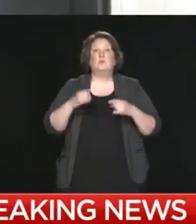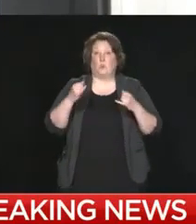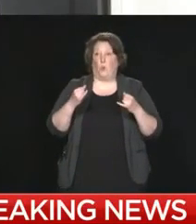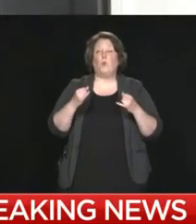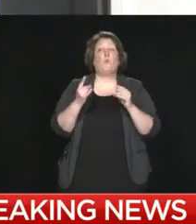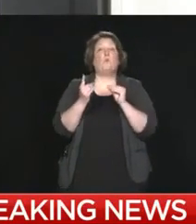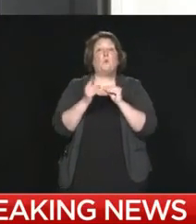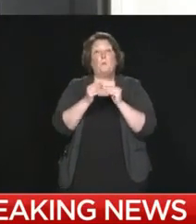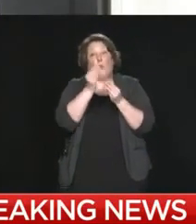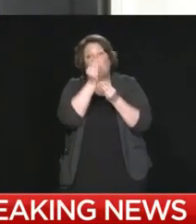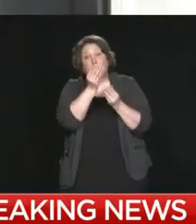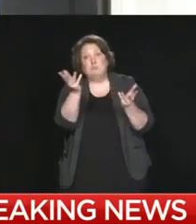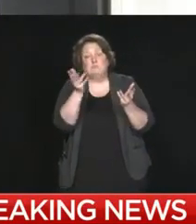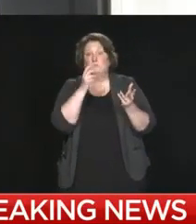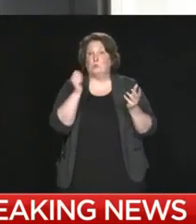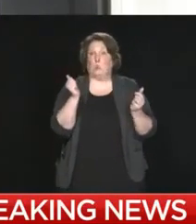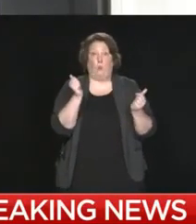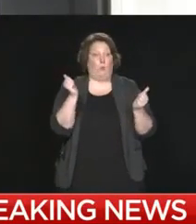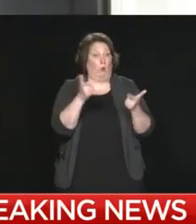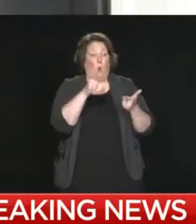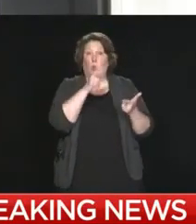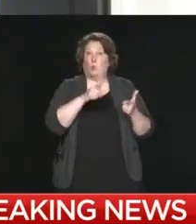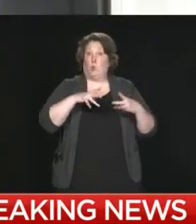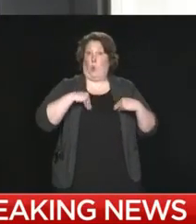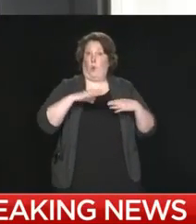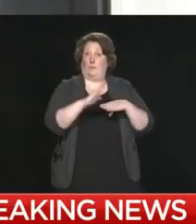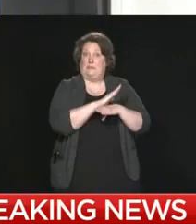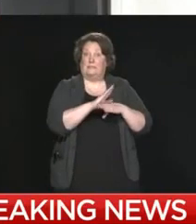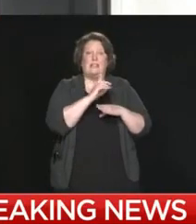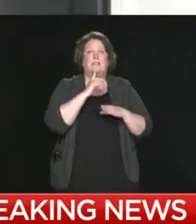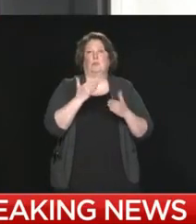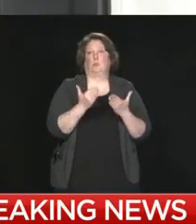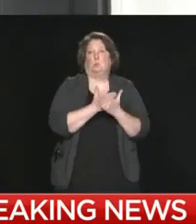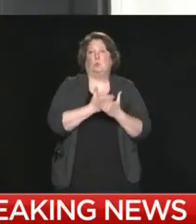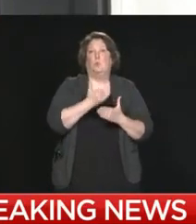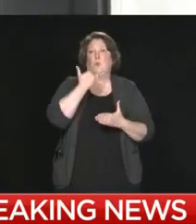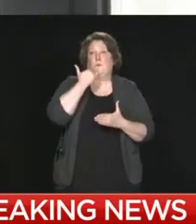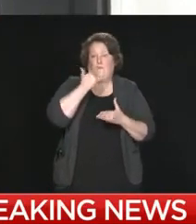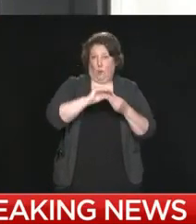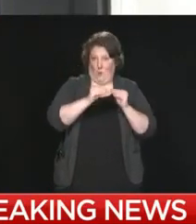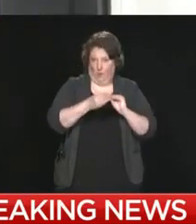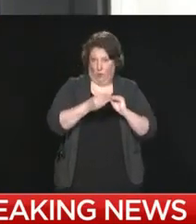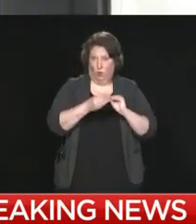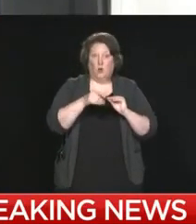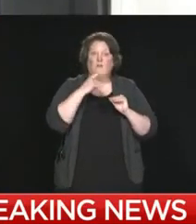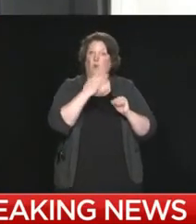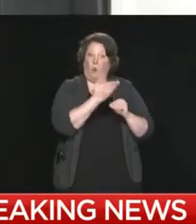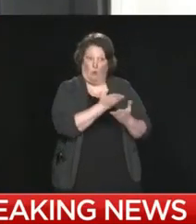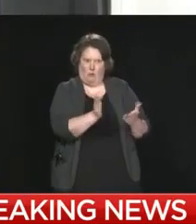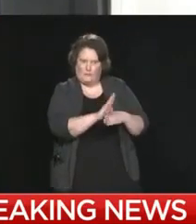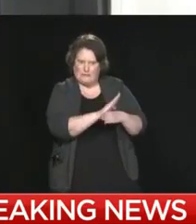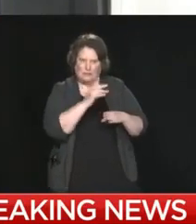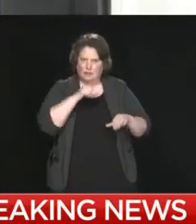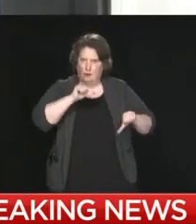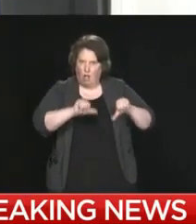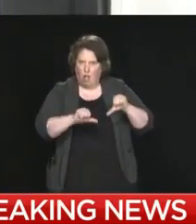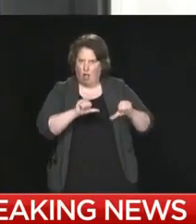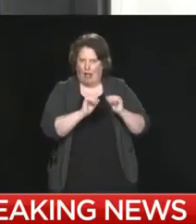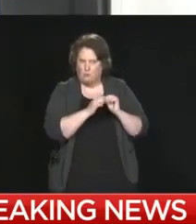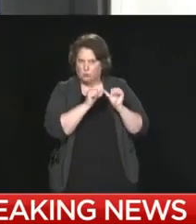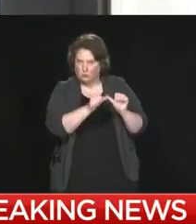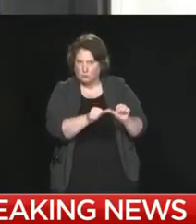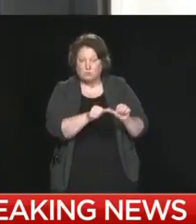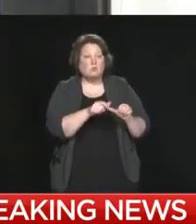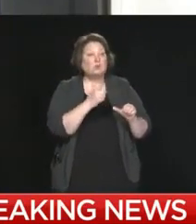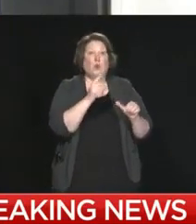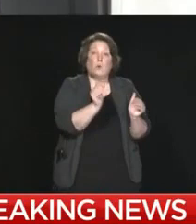I would like to remind all business owners that we have launched a helpline to help you go through this period of uncertainty. Entrepreneurs and small